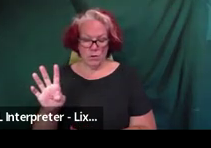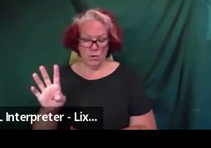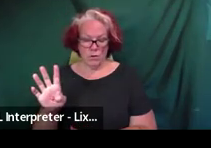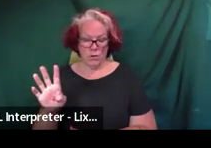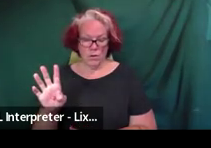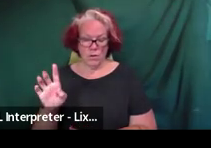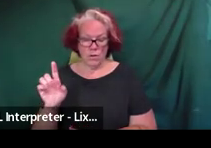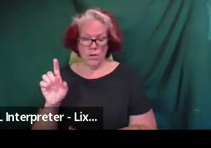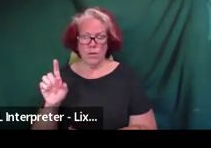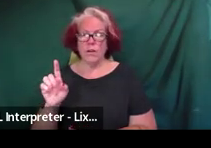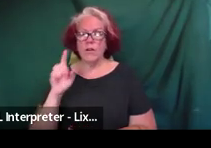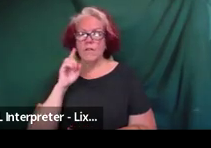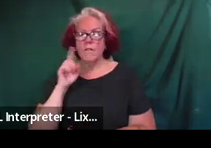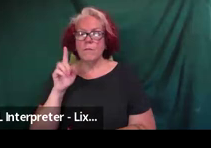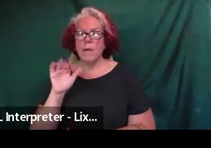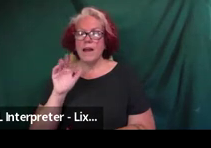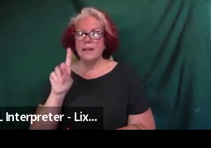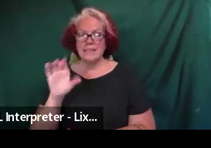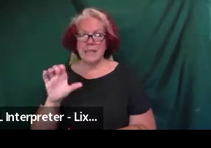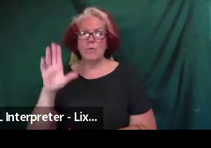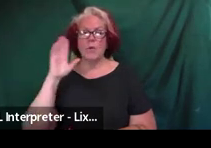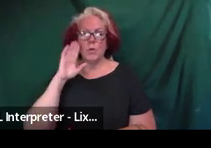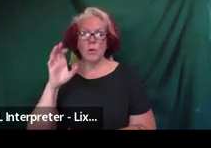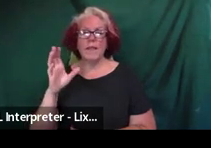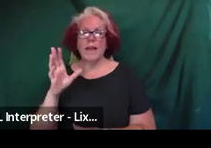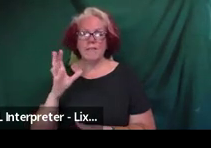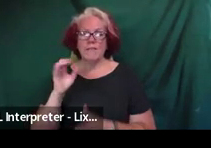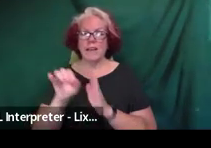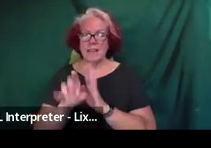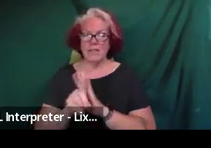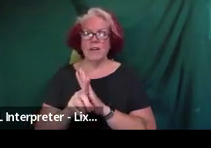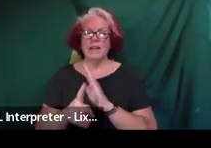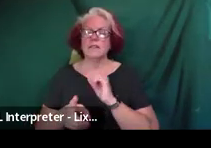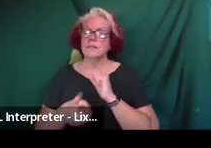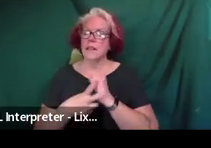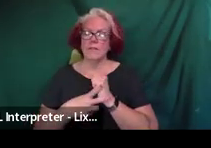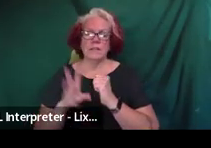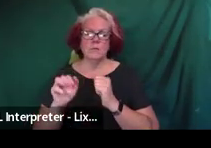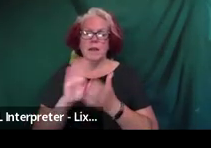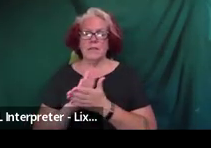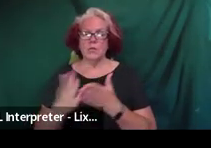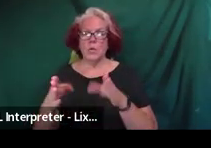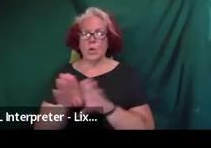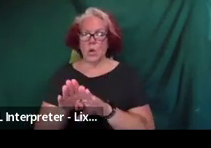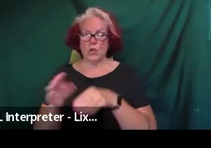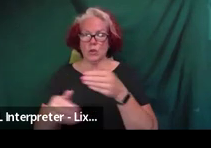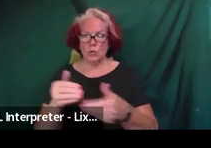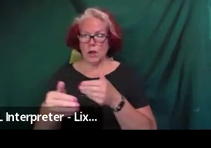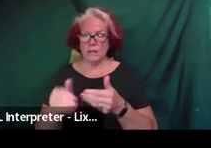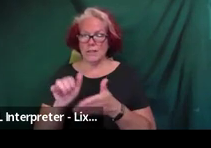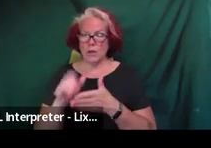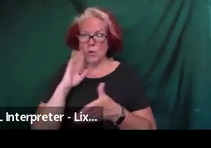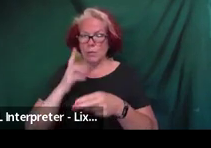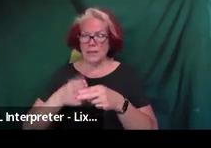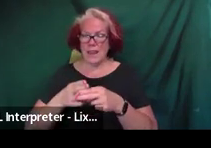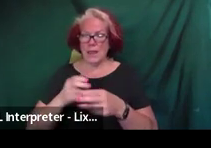process. By December, we'll have identified savings from the school closure process that would be named, and then the